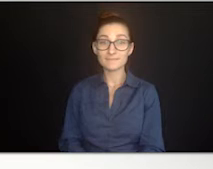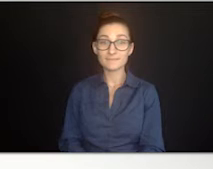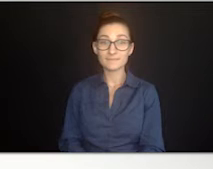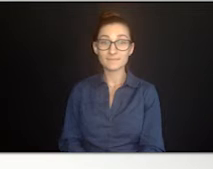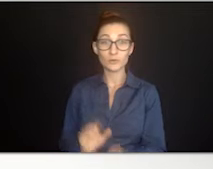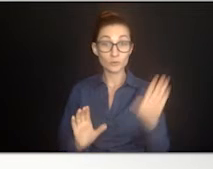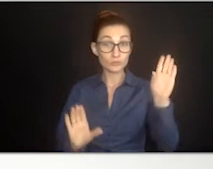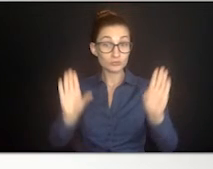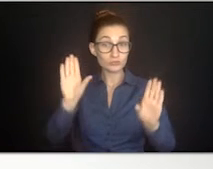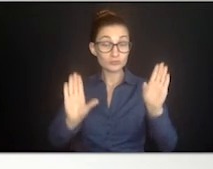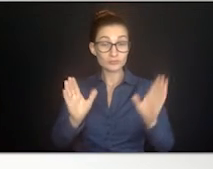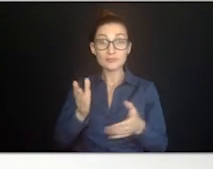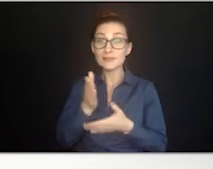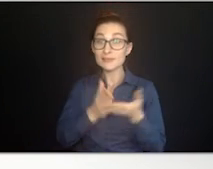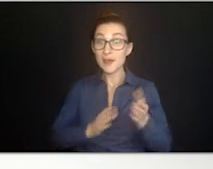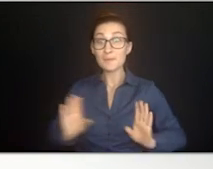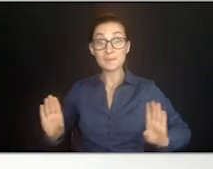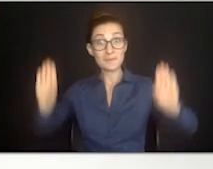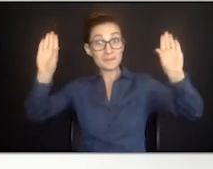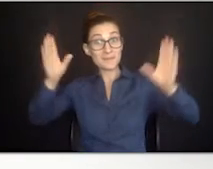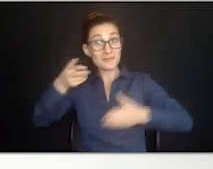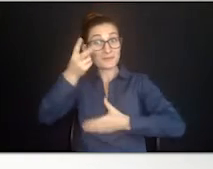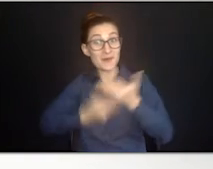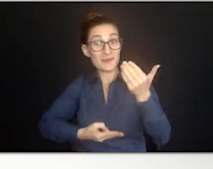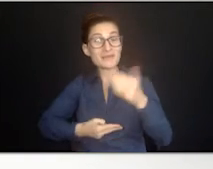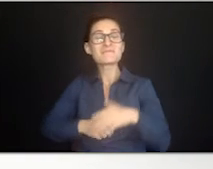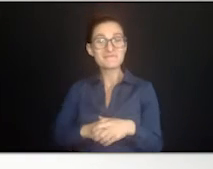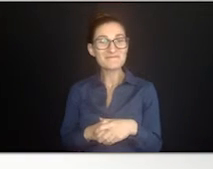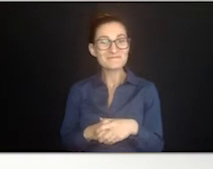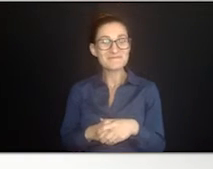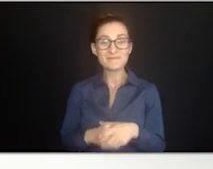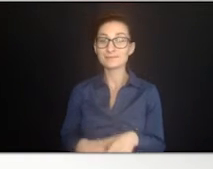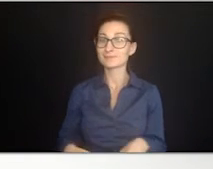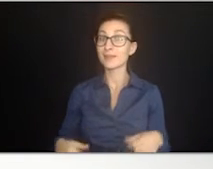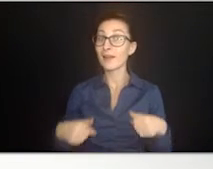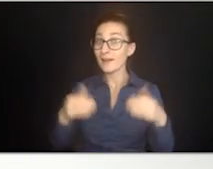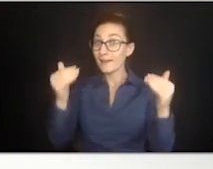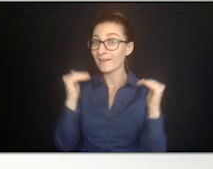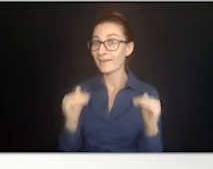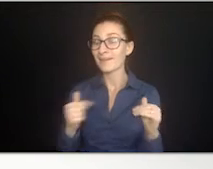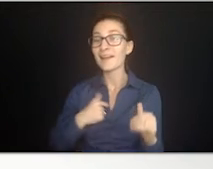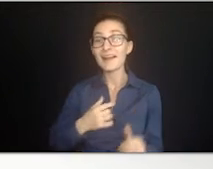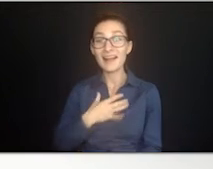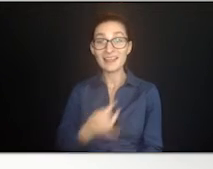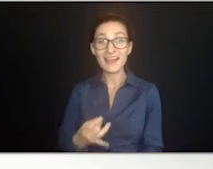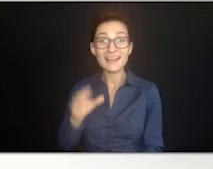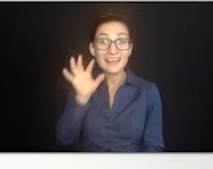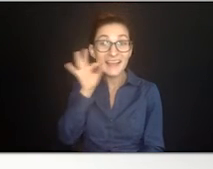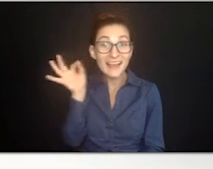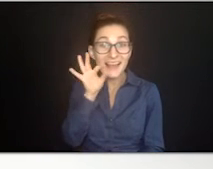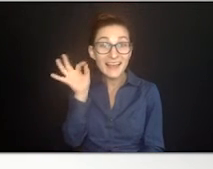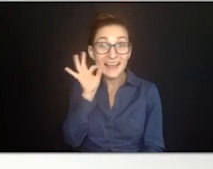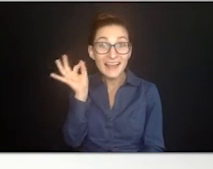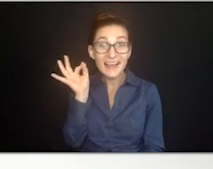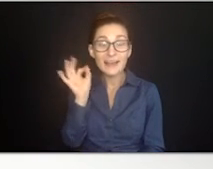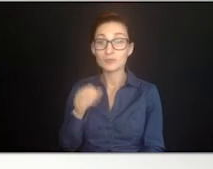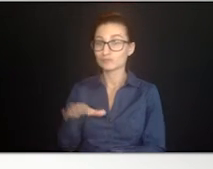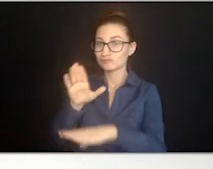All right, got some dual standards there, so that's good. I'm a cat person. Look out for the dog people.